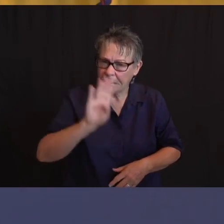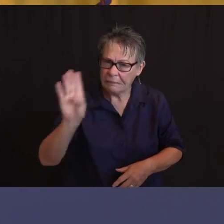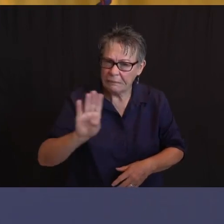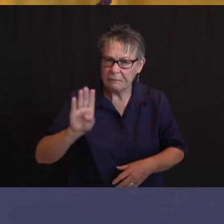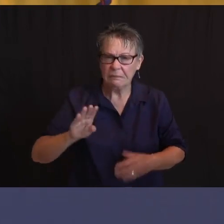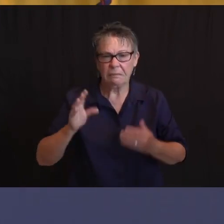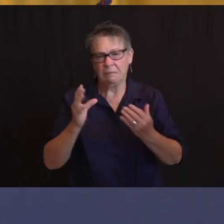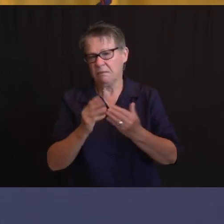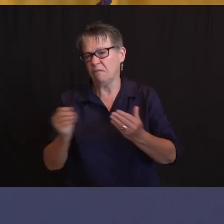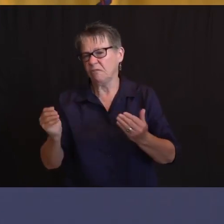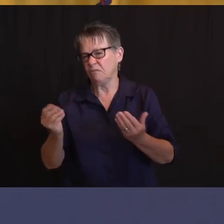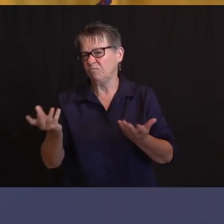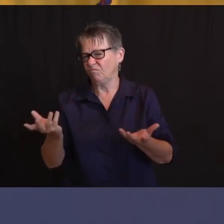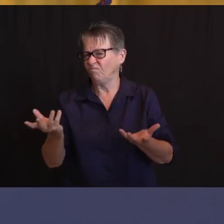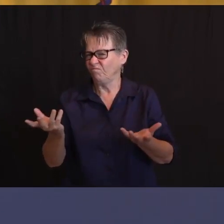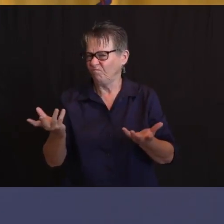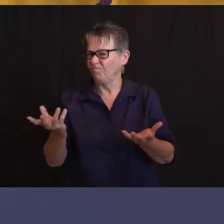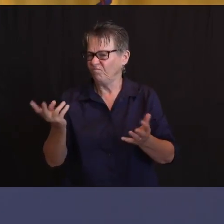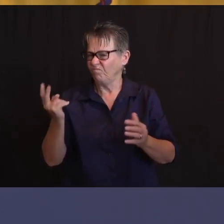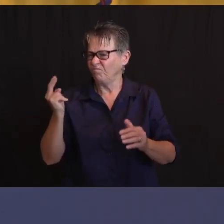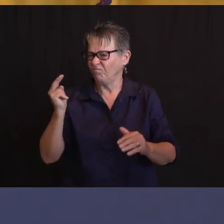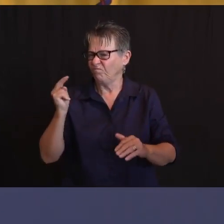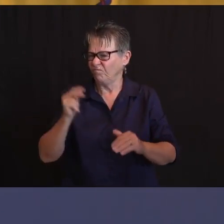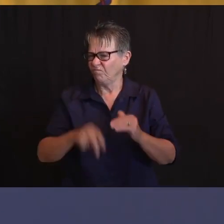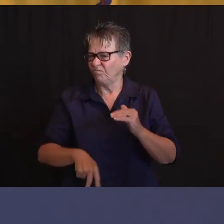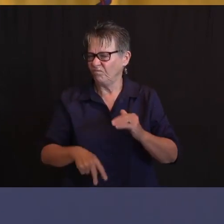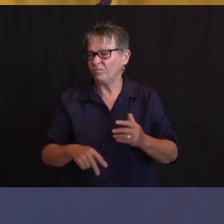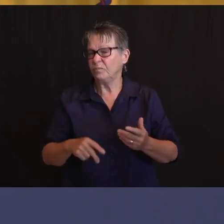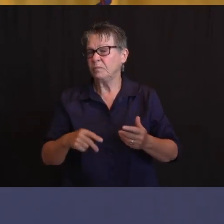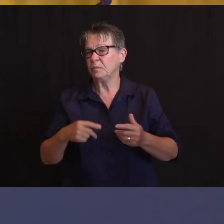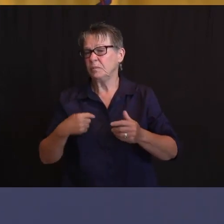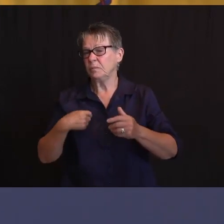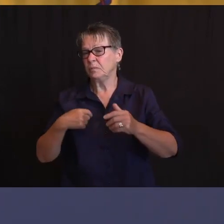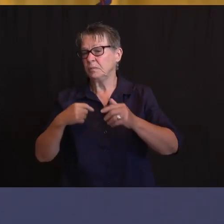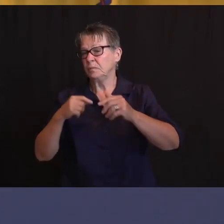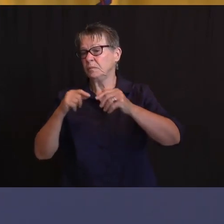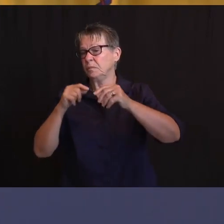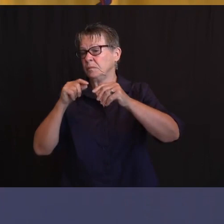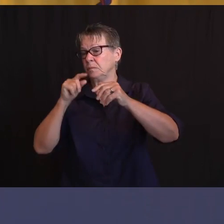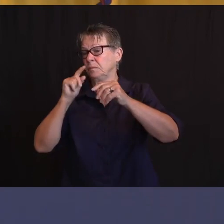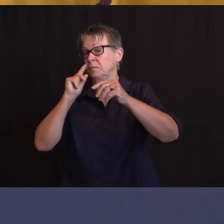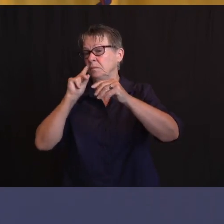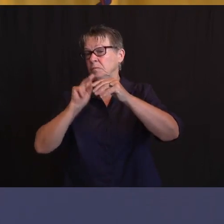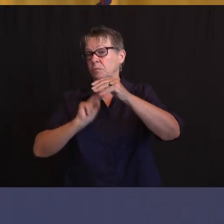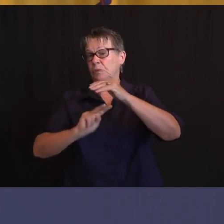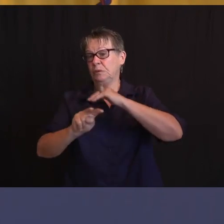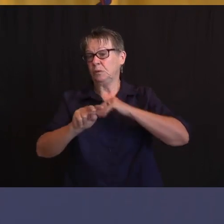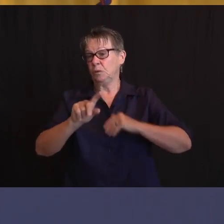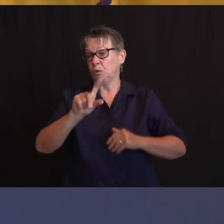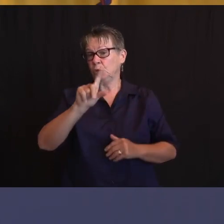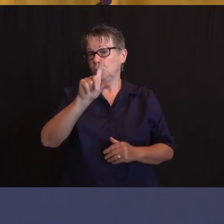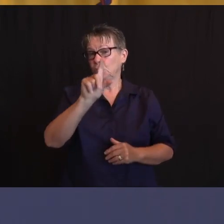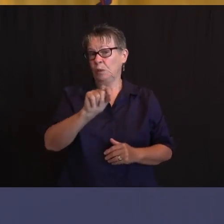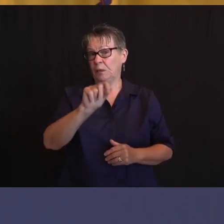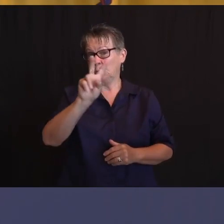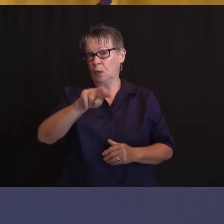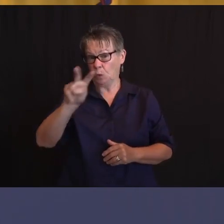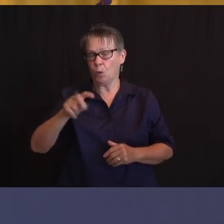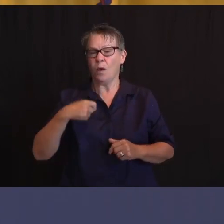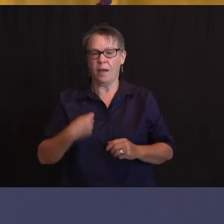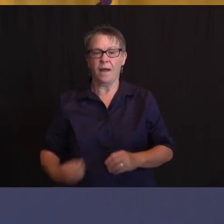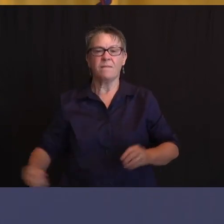2022 to look like, it's a much bigger number. So we want to use the borrowing